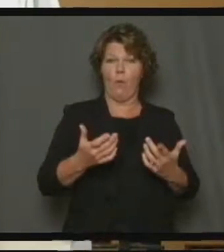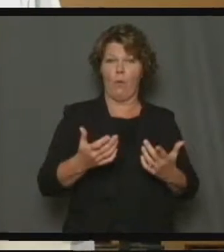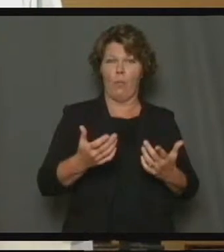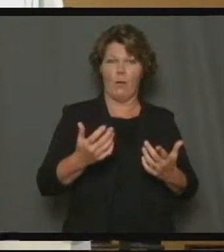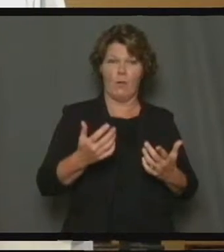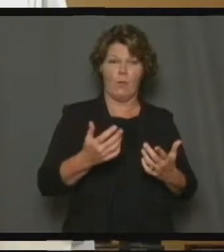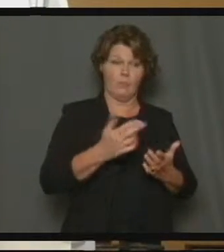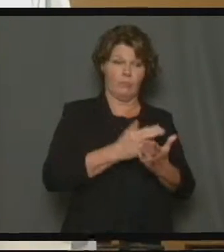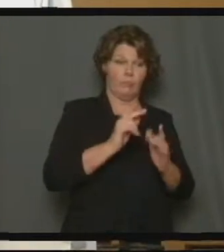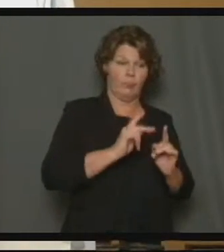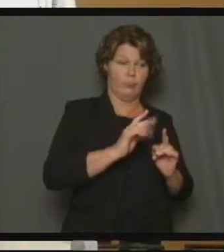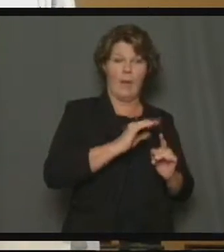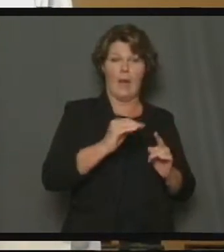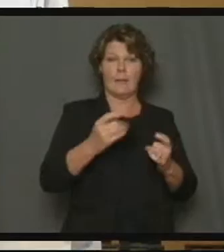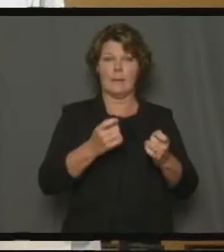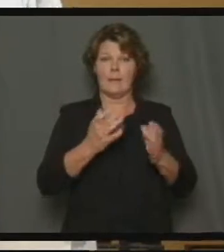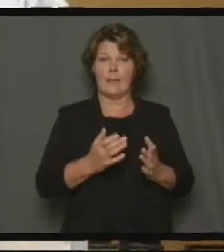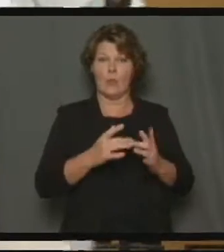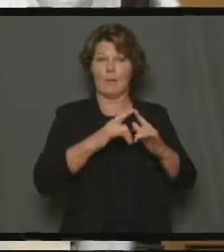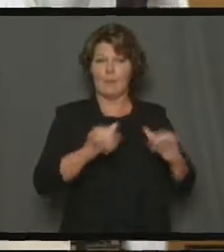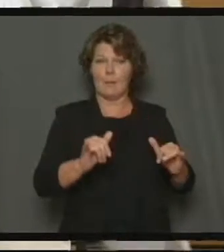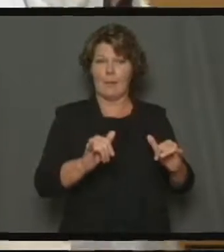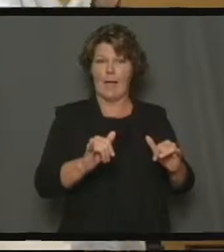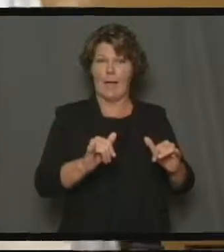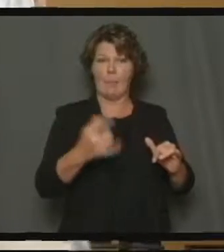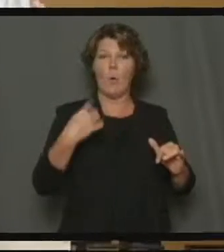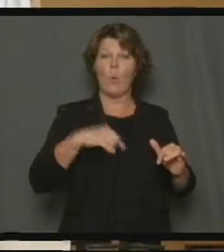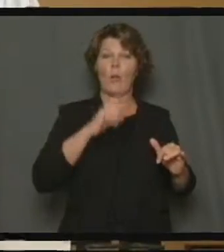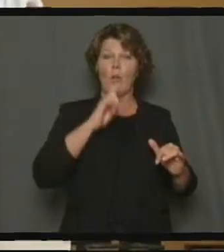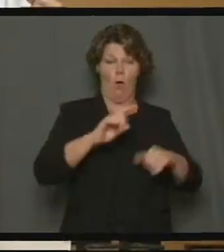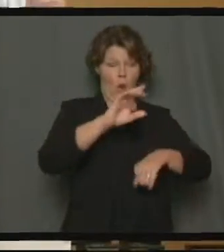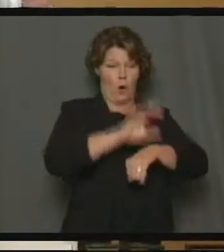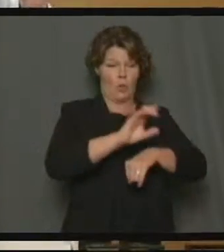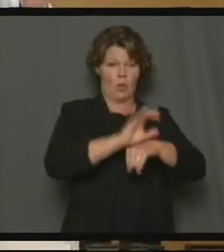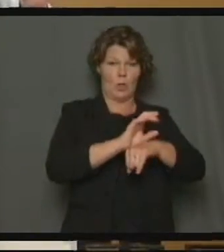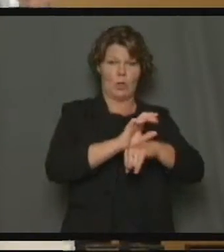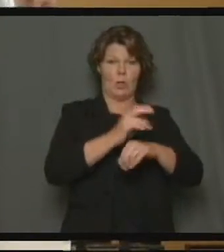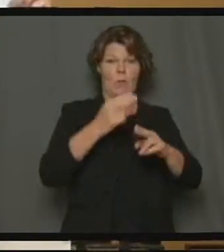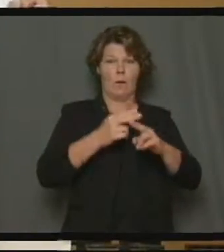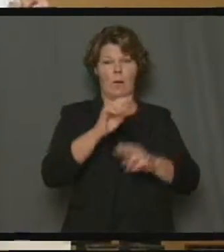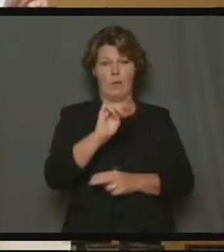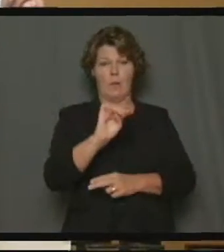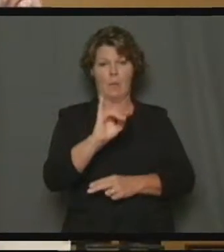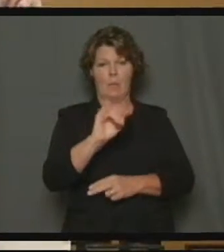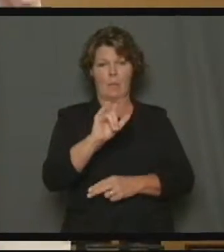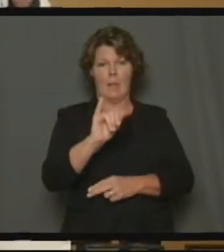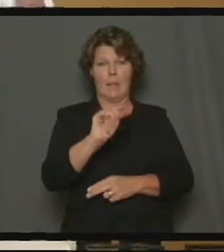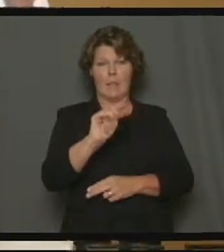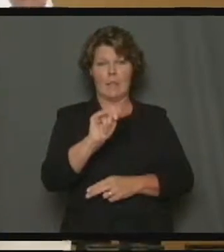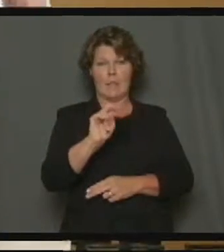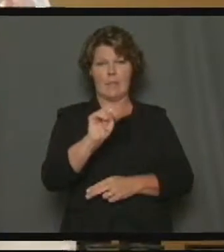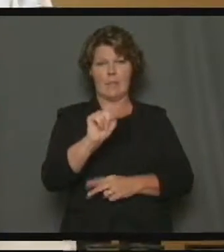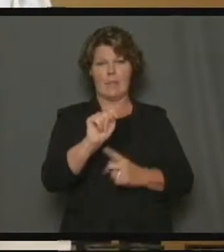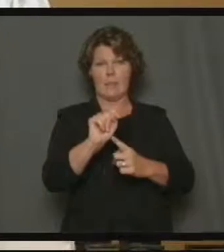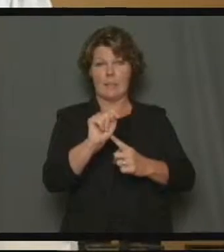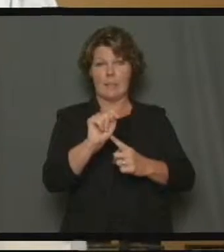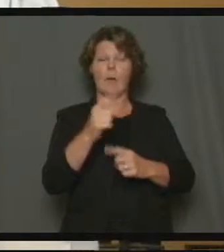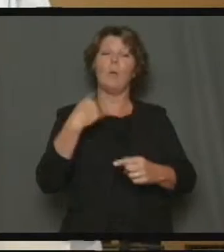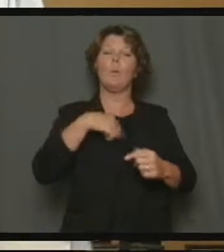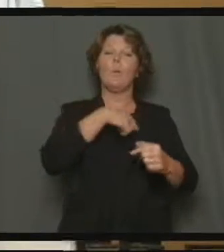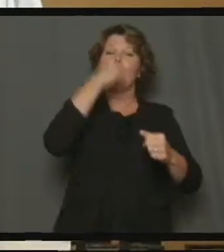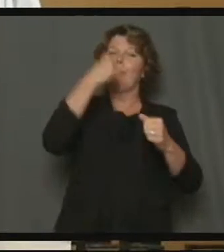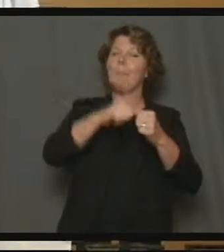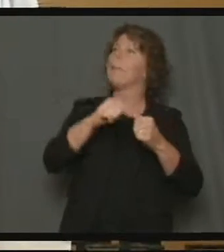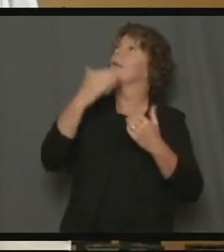saint and sinner, where we, the church militant, remember and give thanks